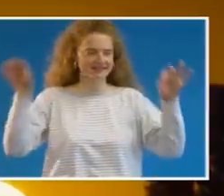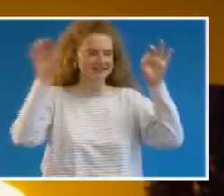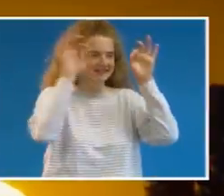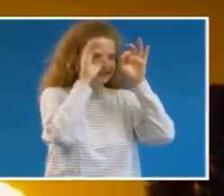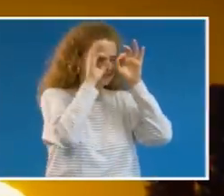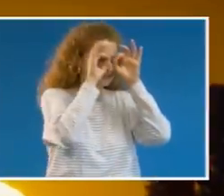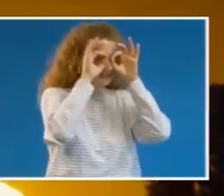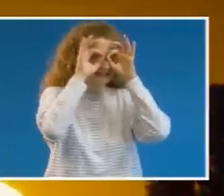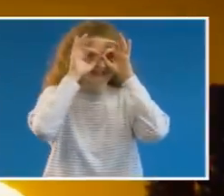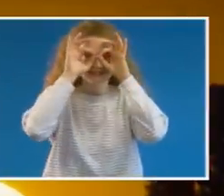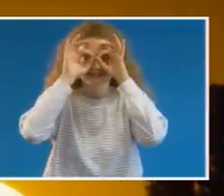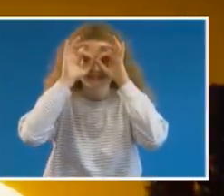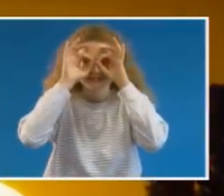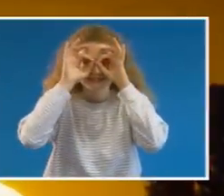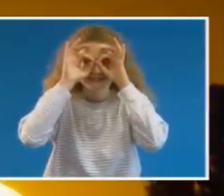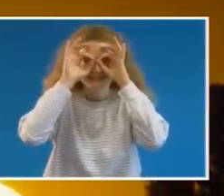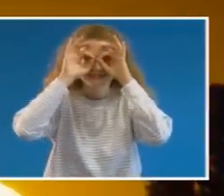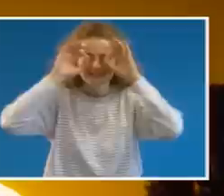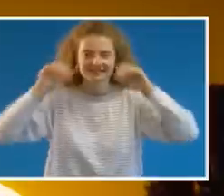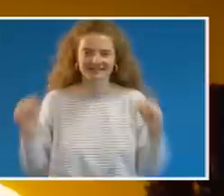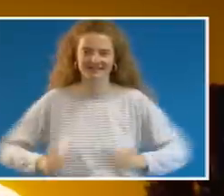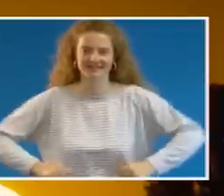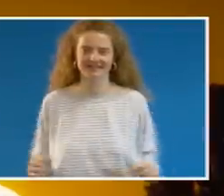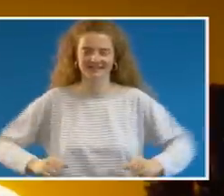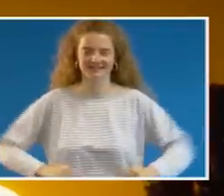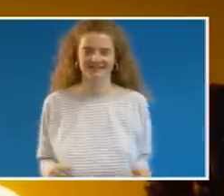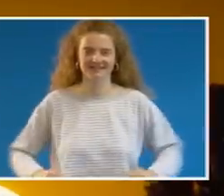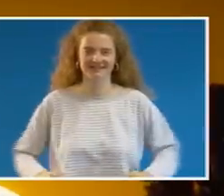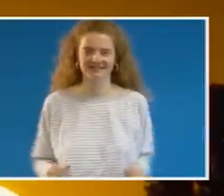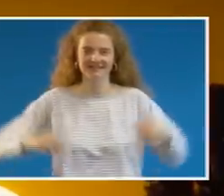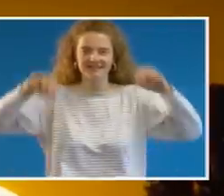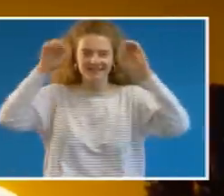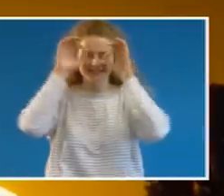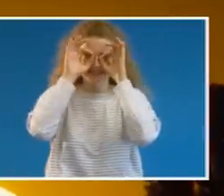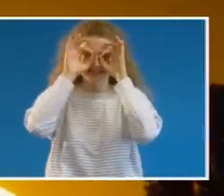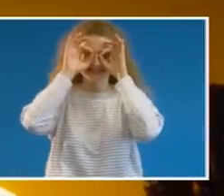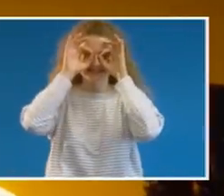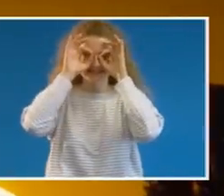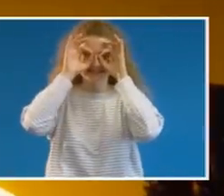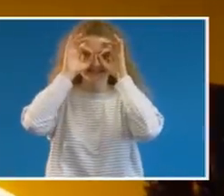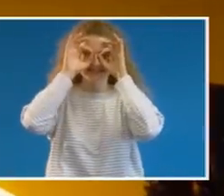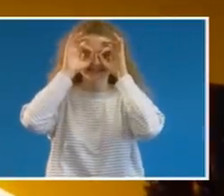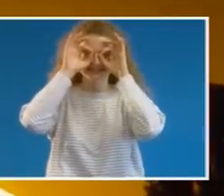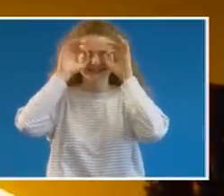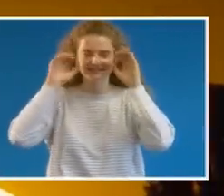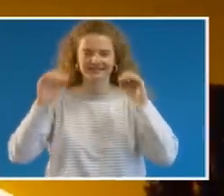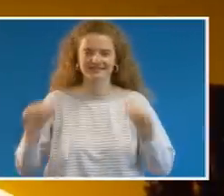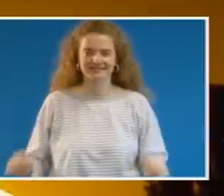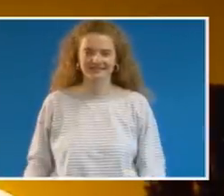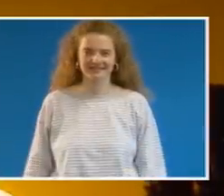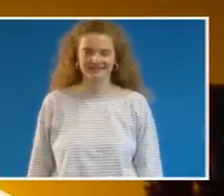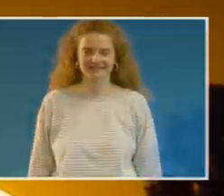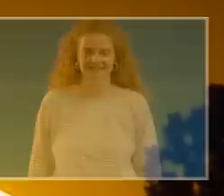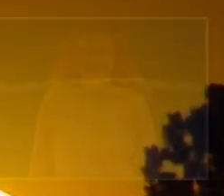sits in a tree and looks at you. Then he flaps his wings and says, "Woo, woo."